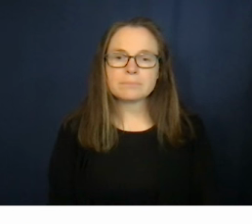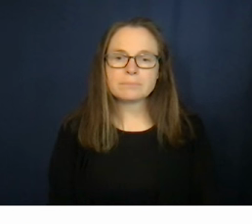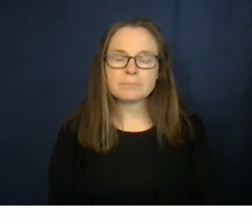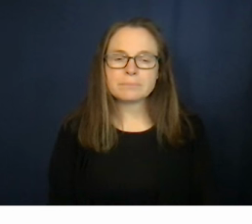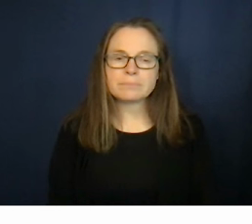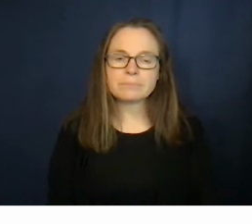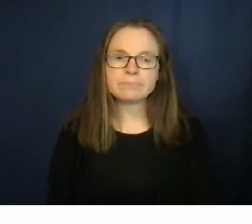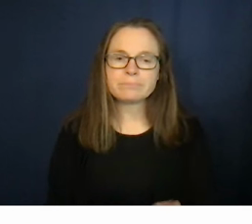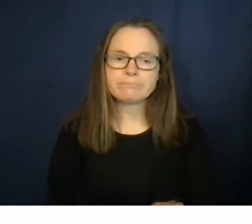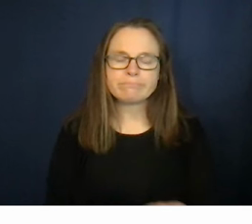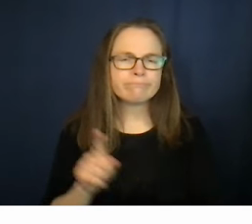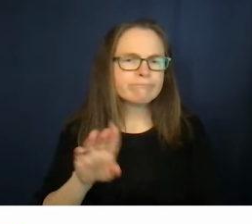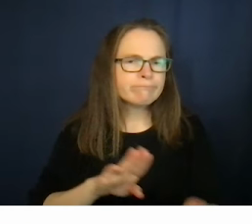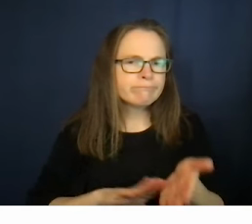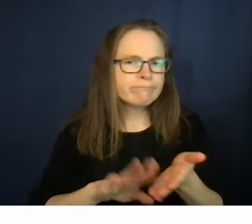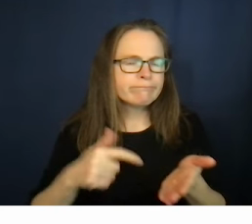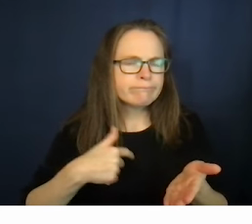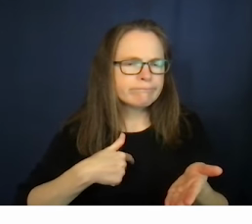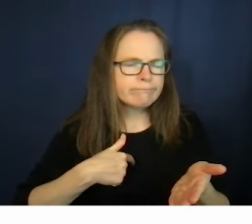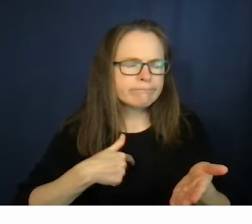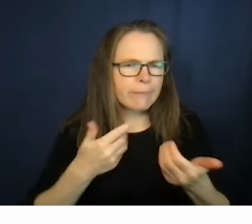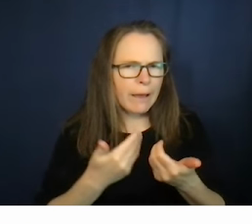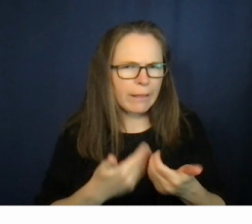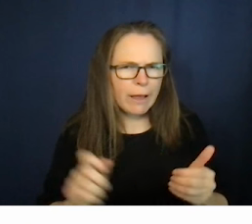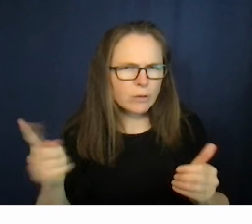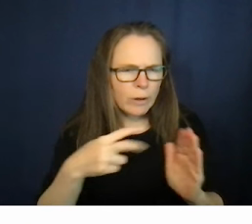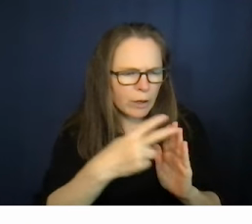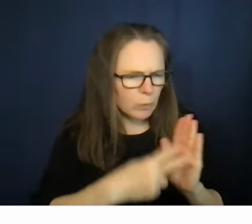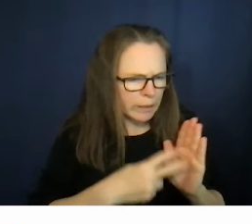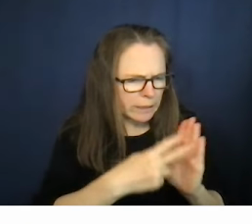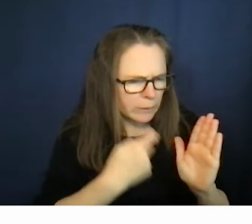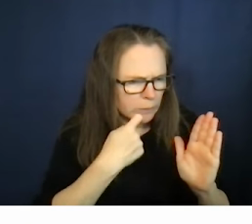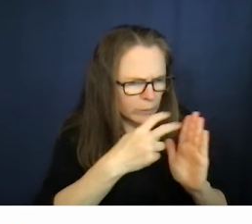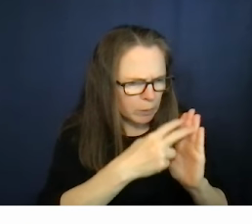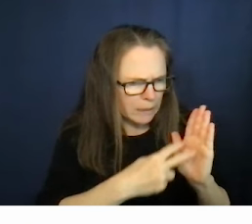Sorry, I've lost my space in my notes here.